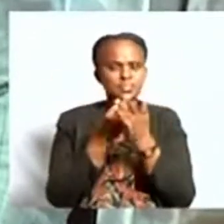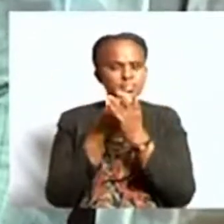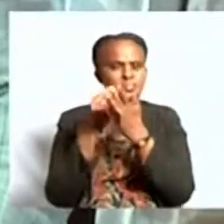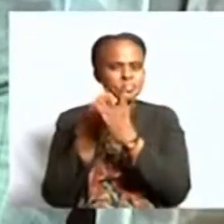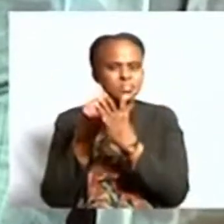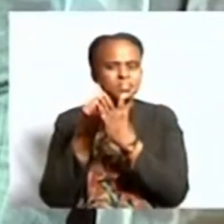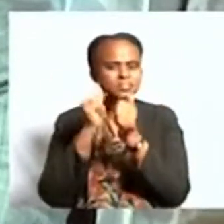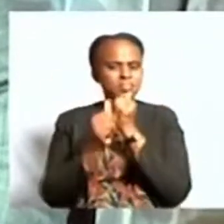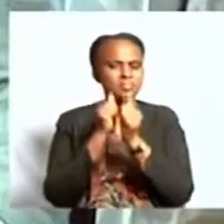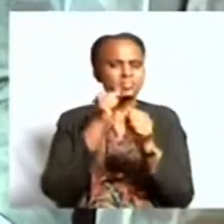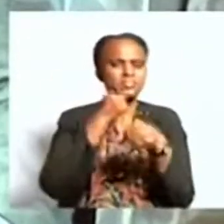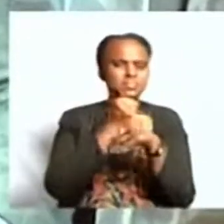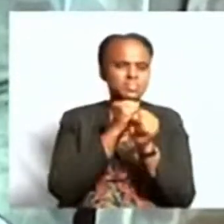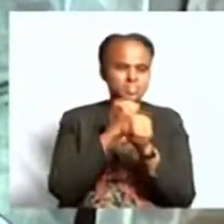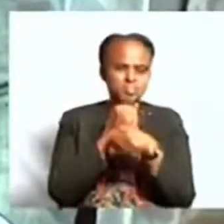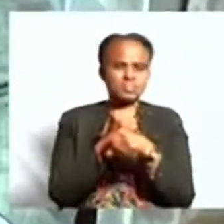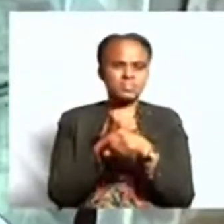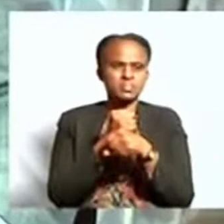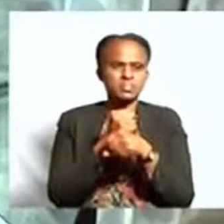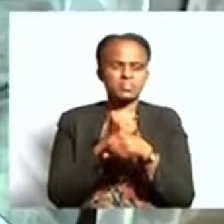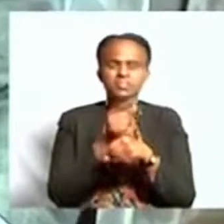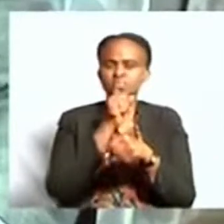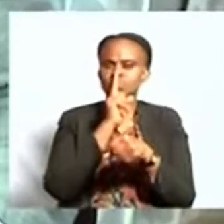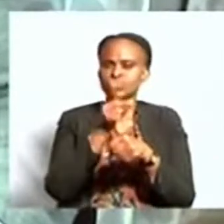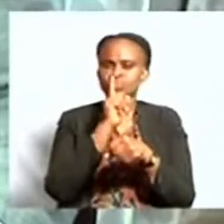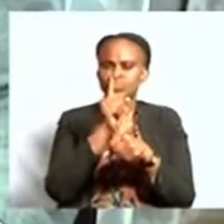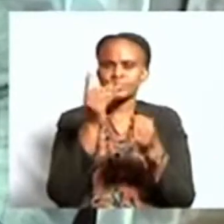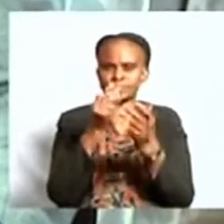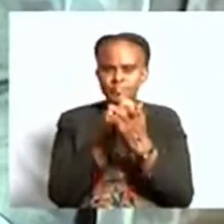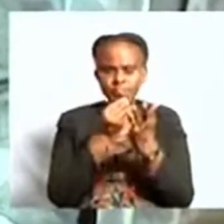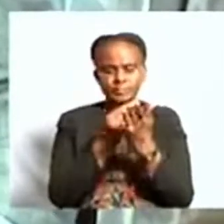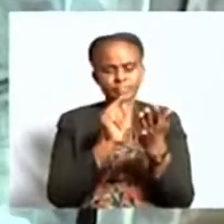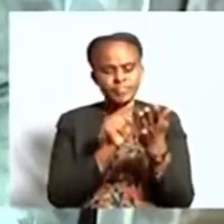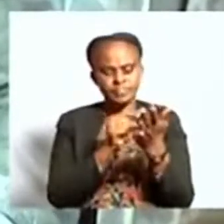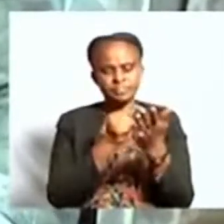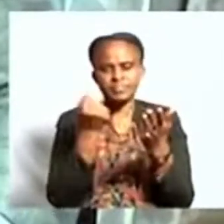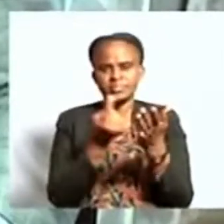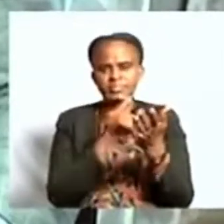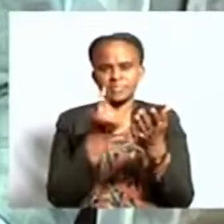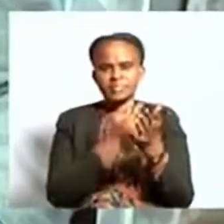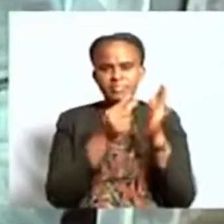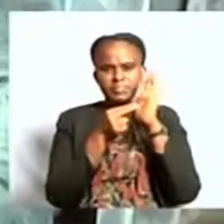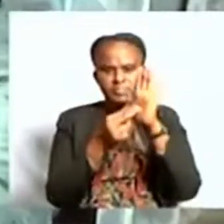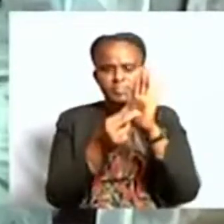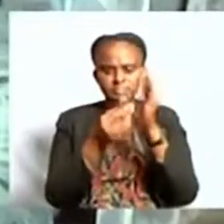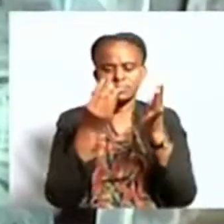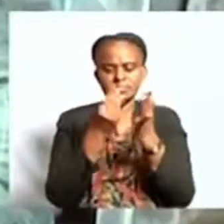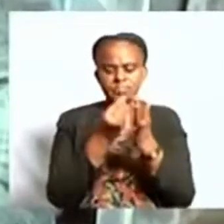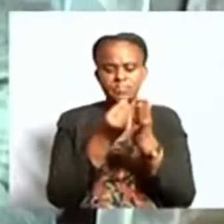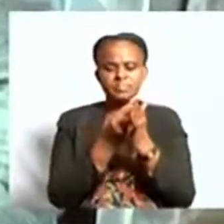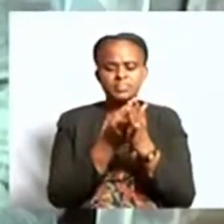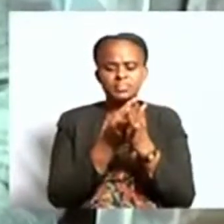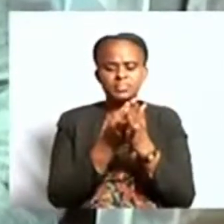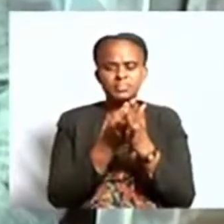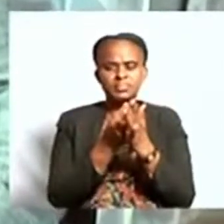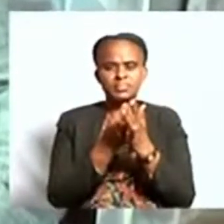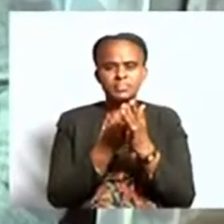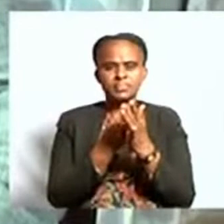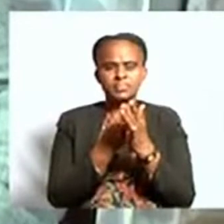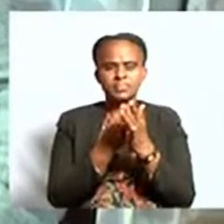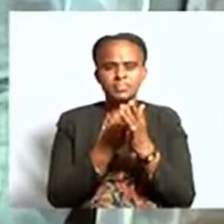made, the proof of the recovery only indicates in amounts of